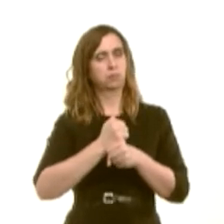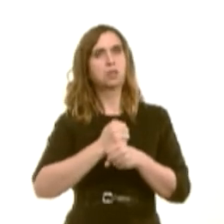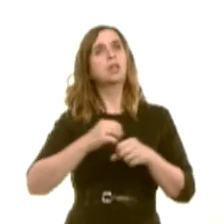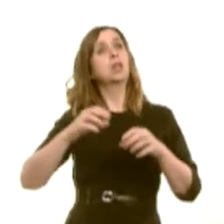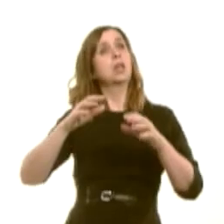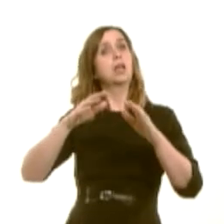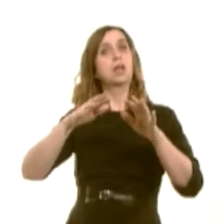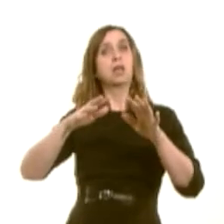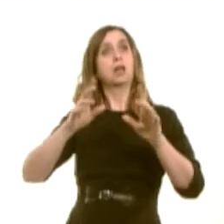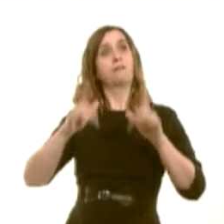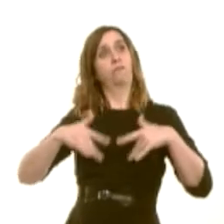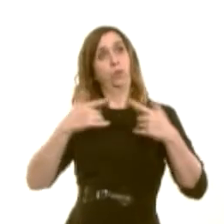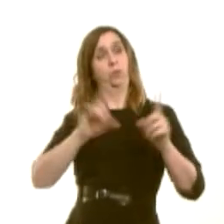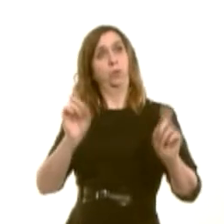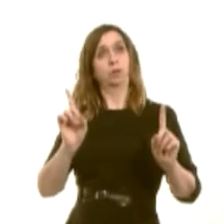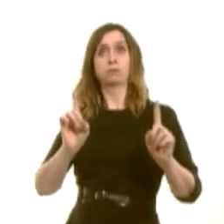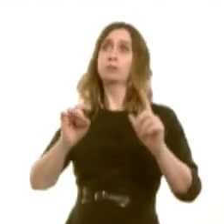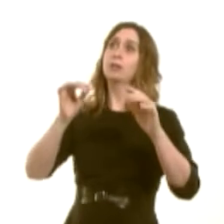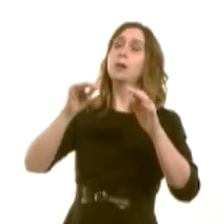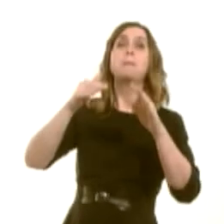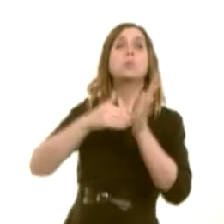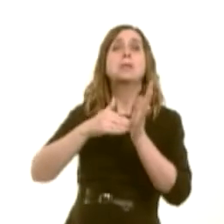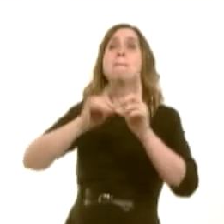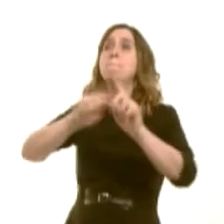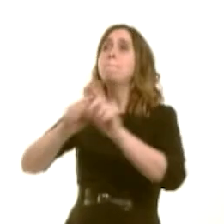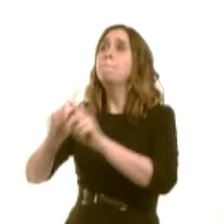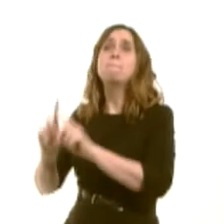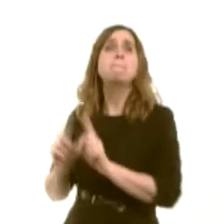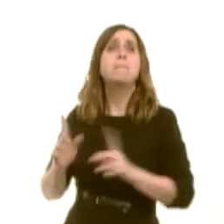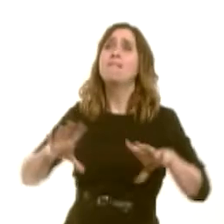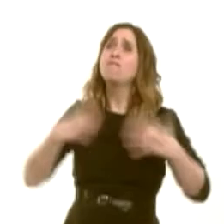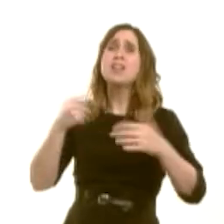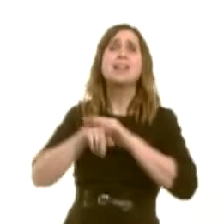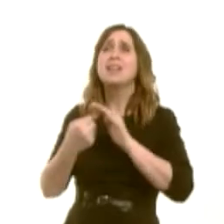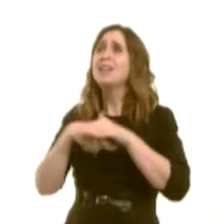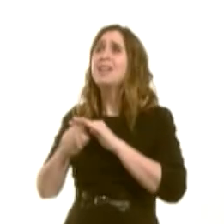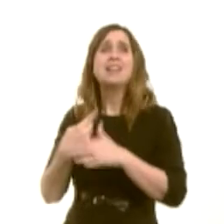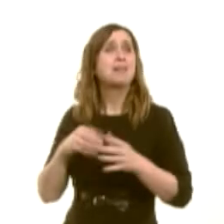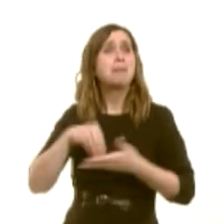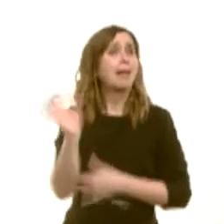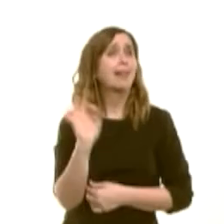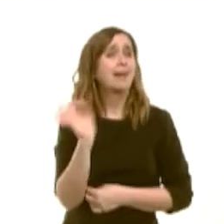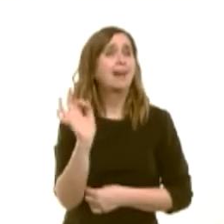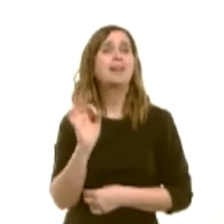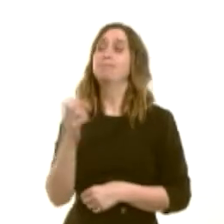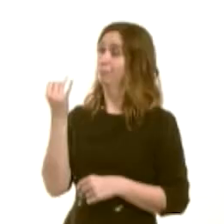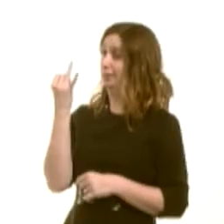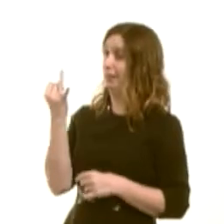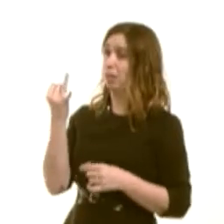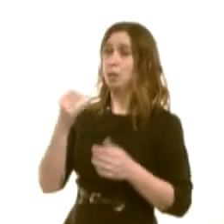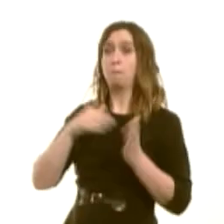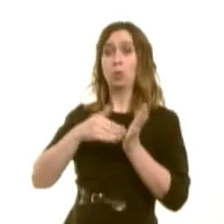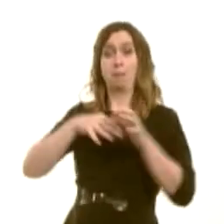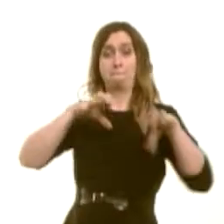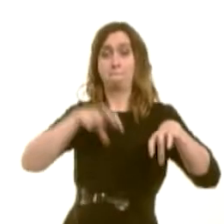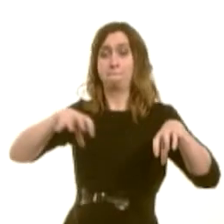National Museums Wales sites? Yes, of course. The programme for government commits us to the policy of free entry to the 7 museums run by